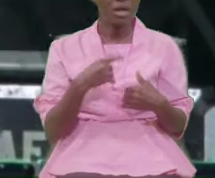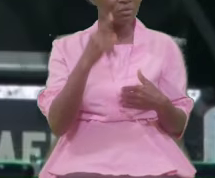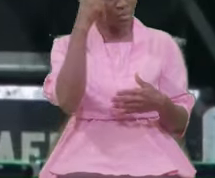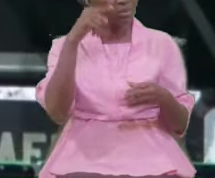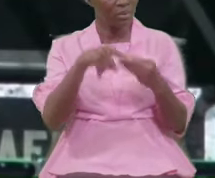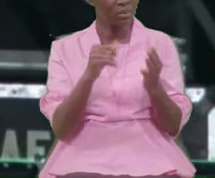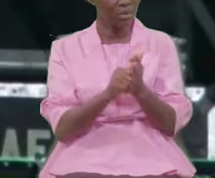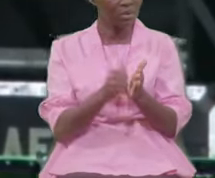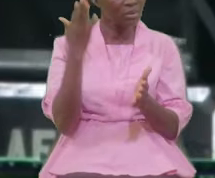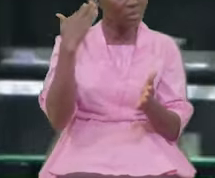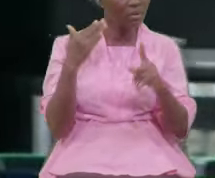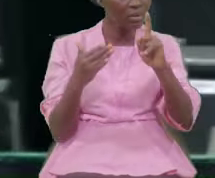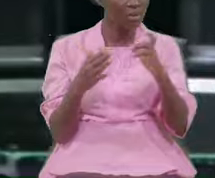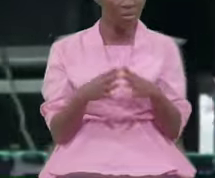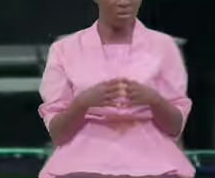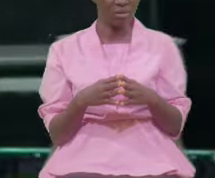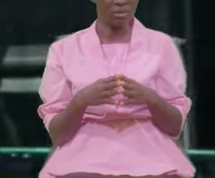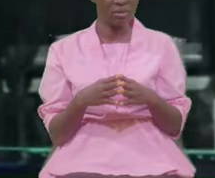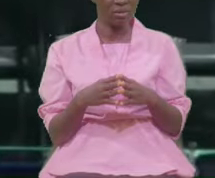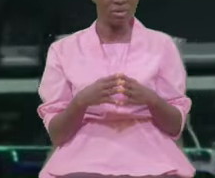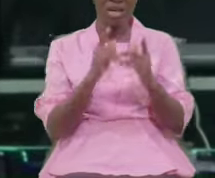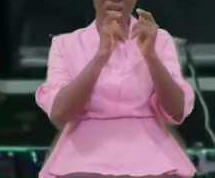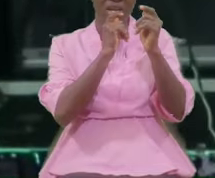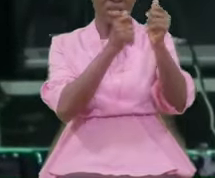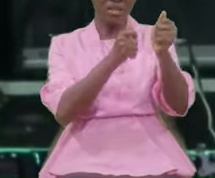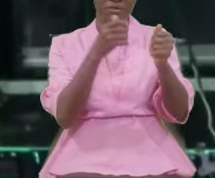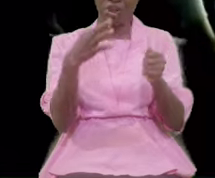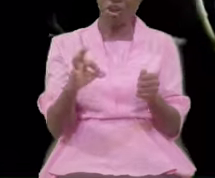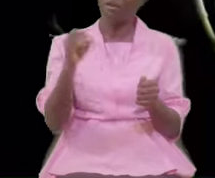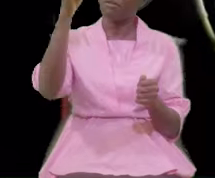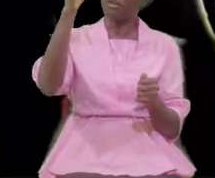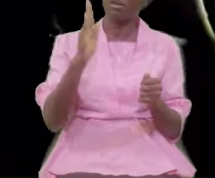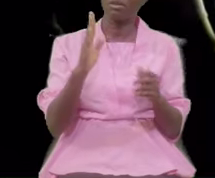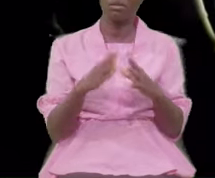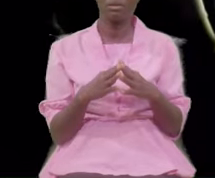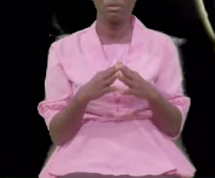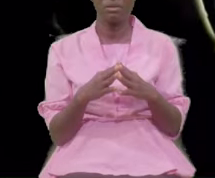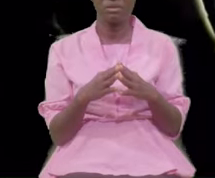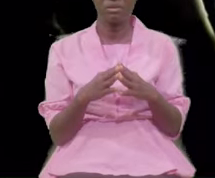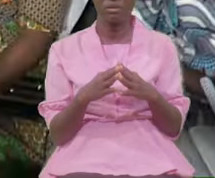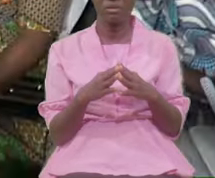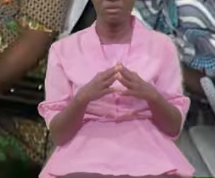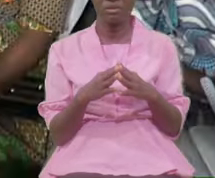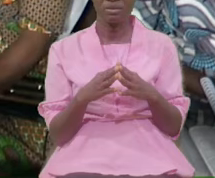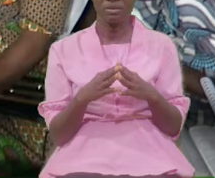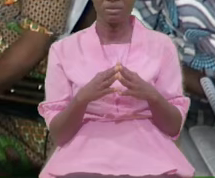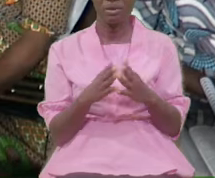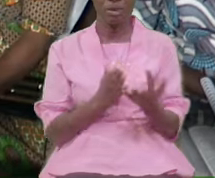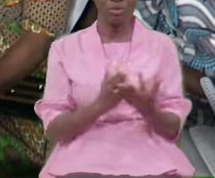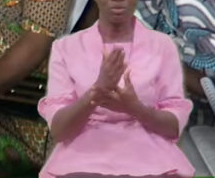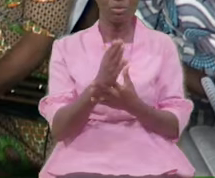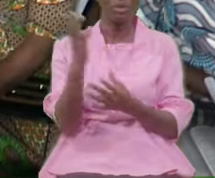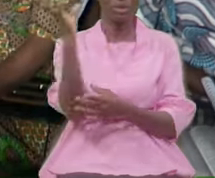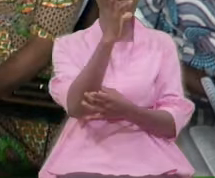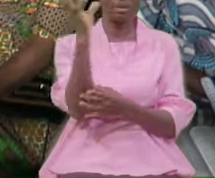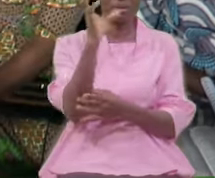nagingon angang of God ang mga gasa sa Diyos during Christmas time panahon sa